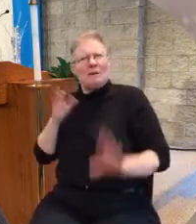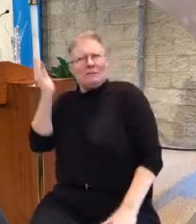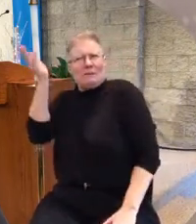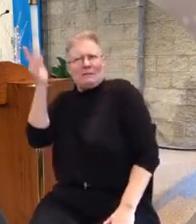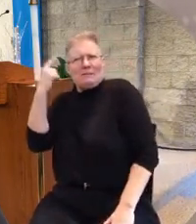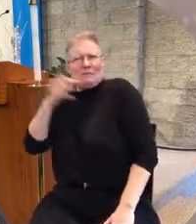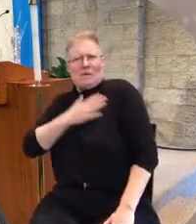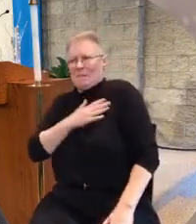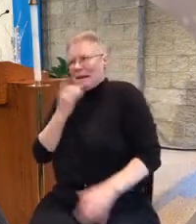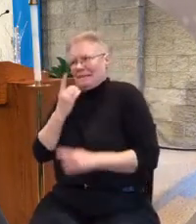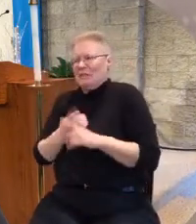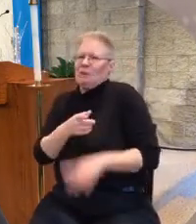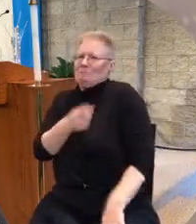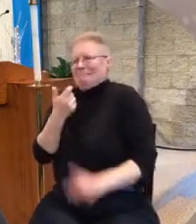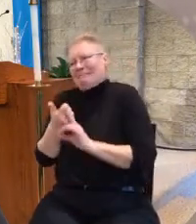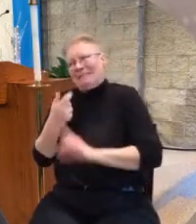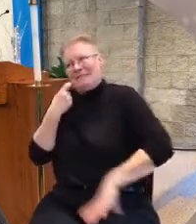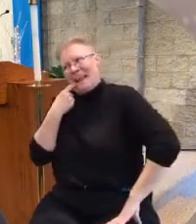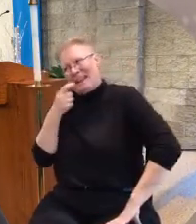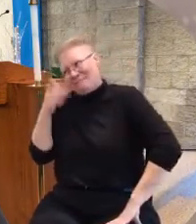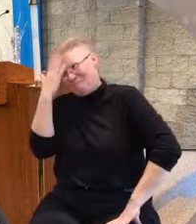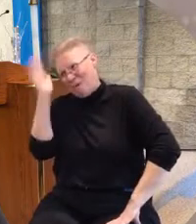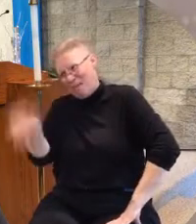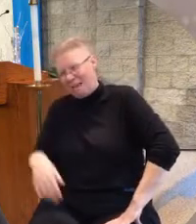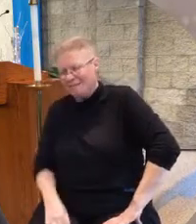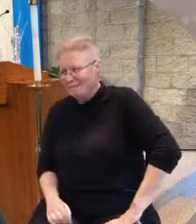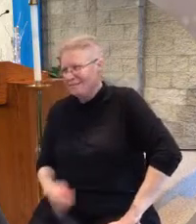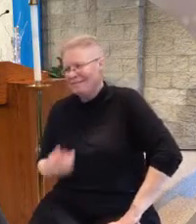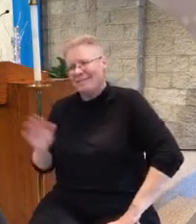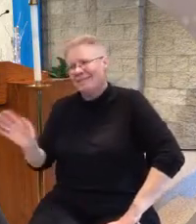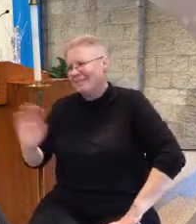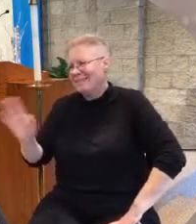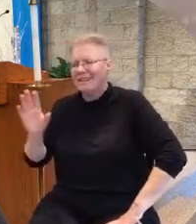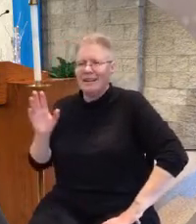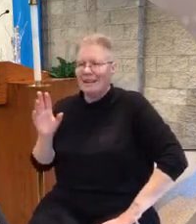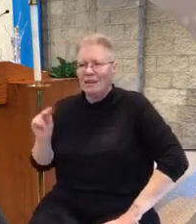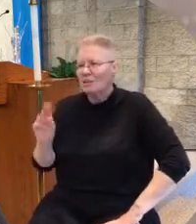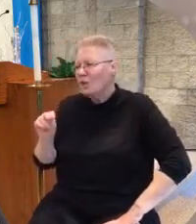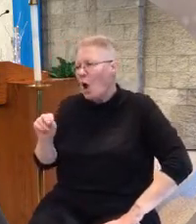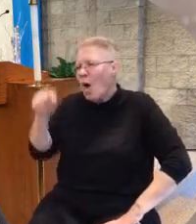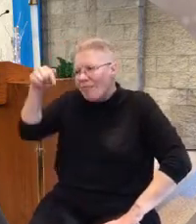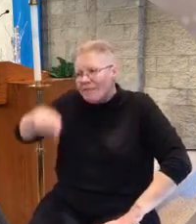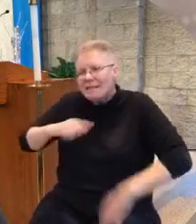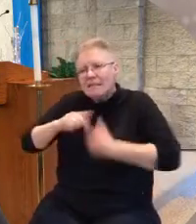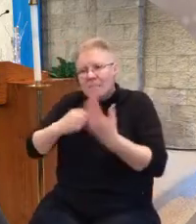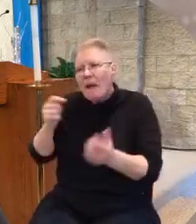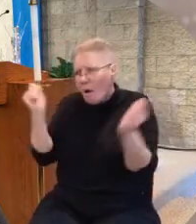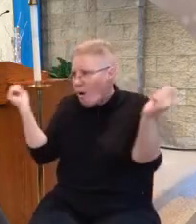She's an addict, you know. I'm like, no, boo, I think this is about you. So